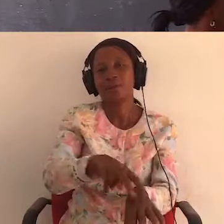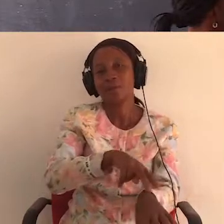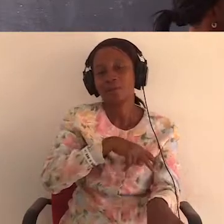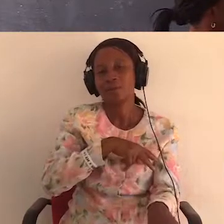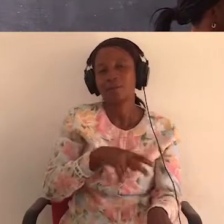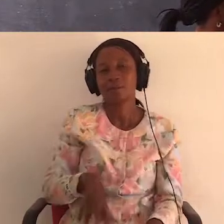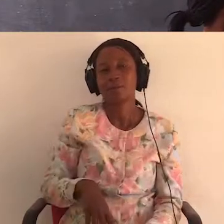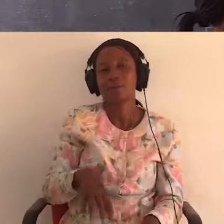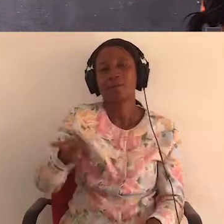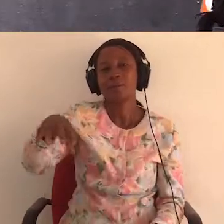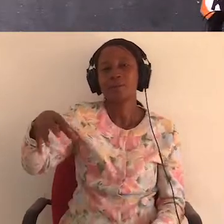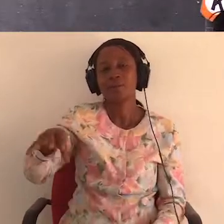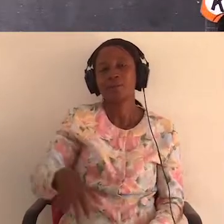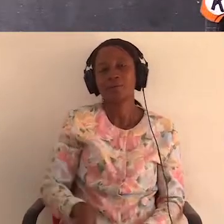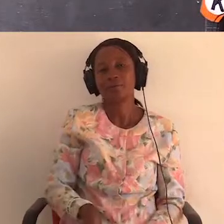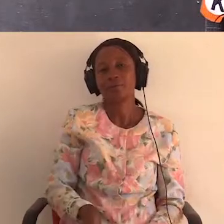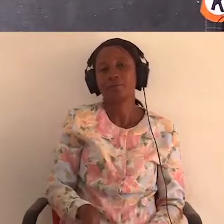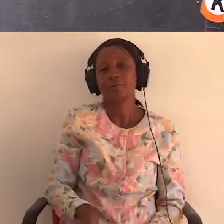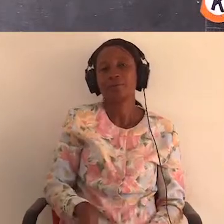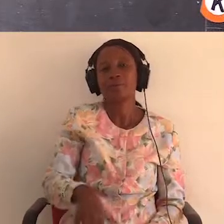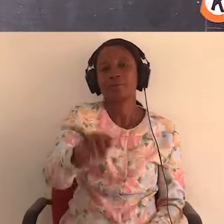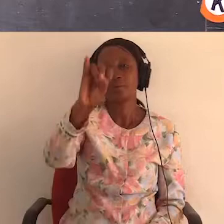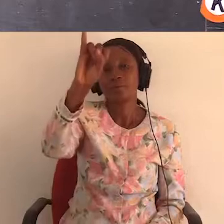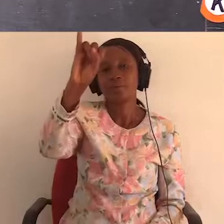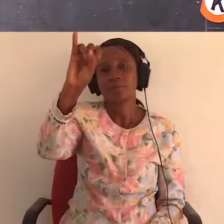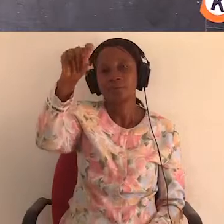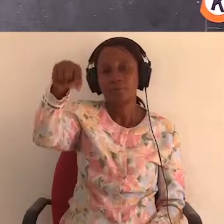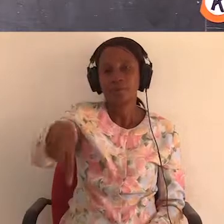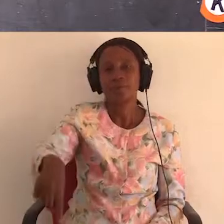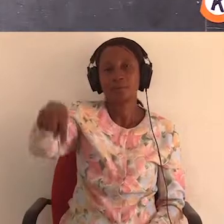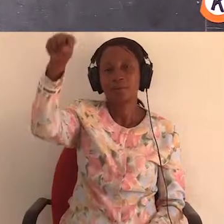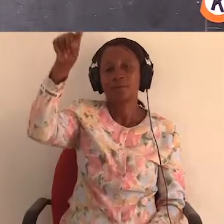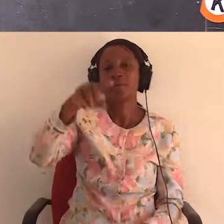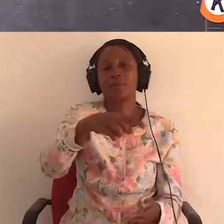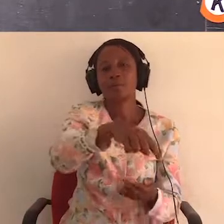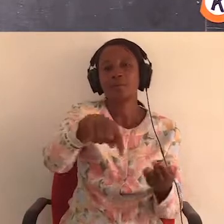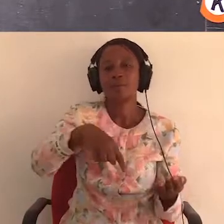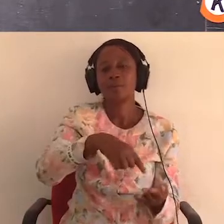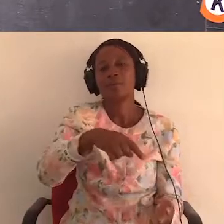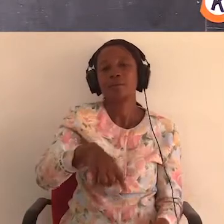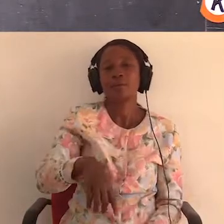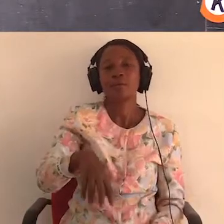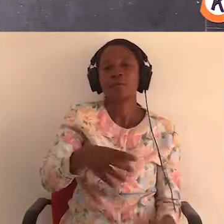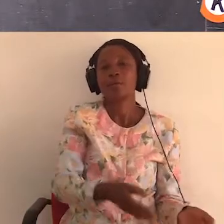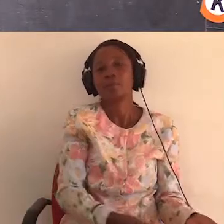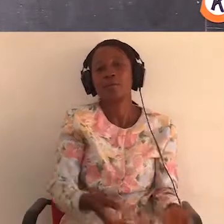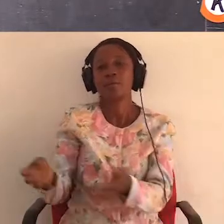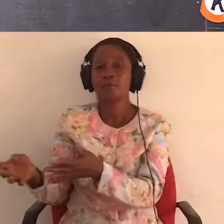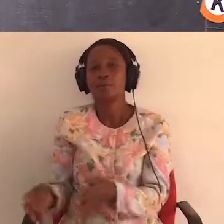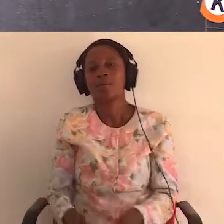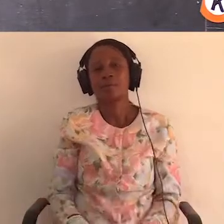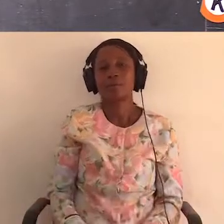ant, tap, ink, pan,